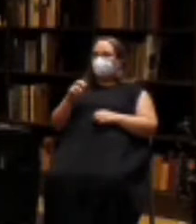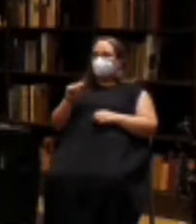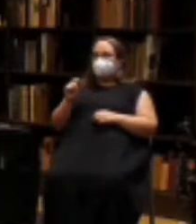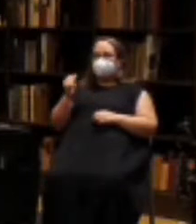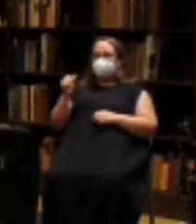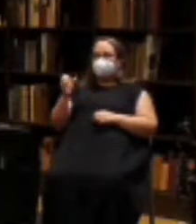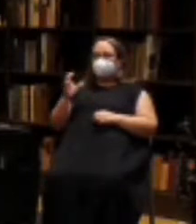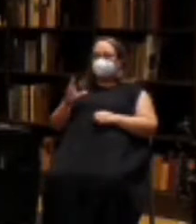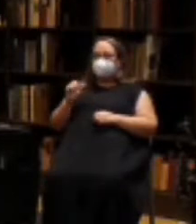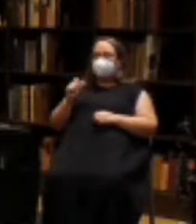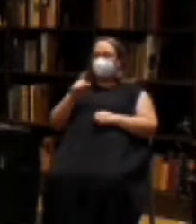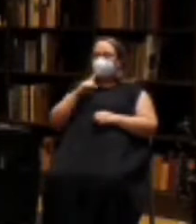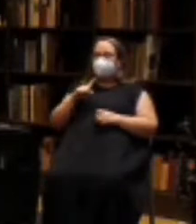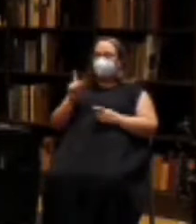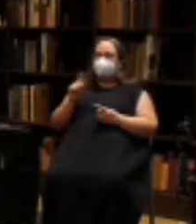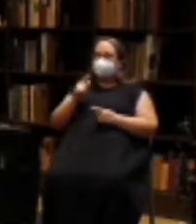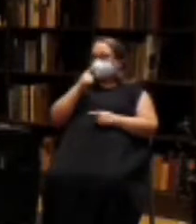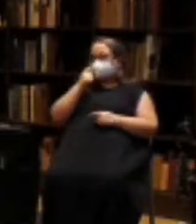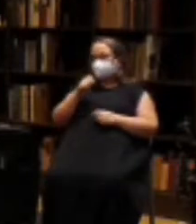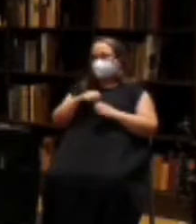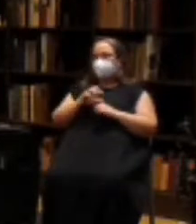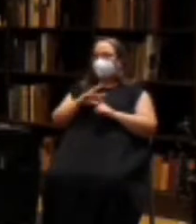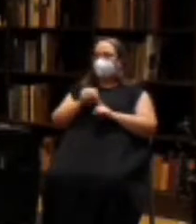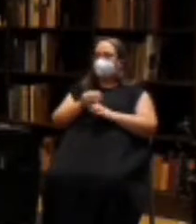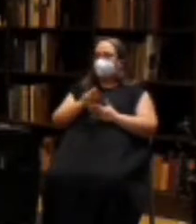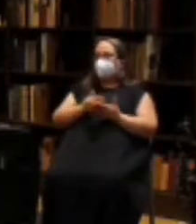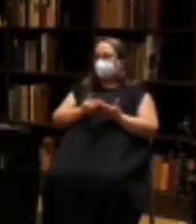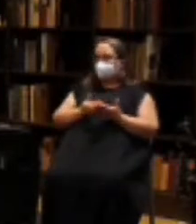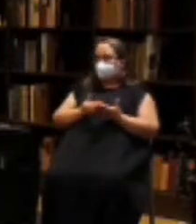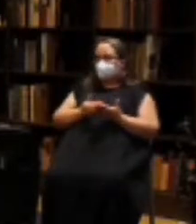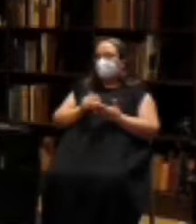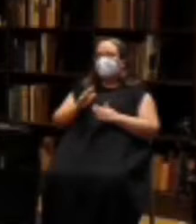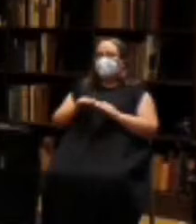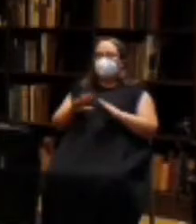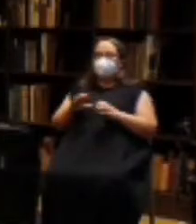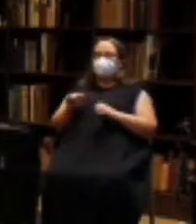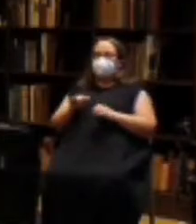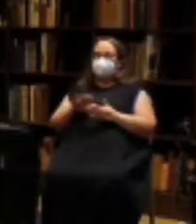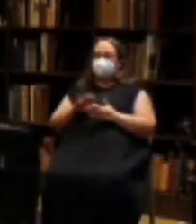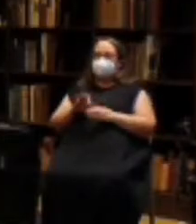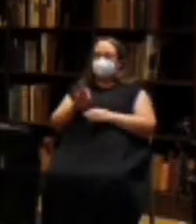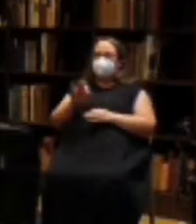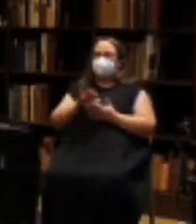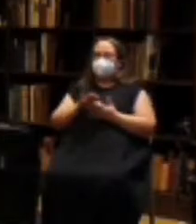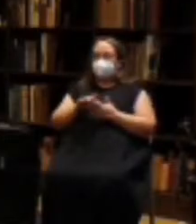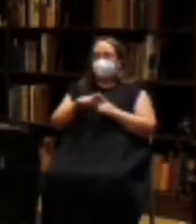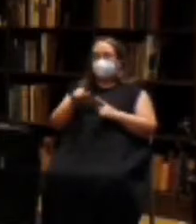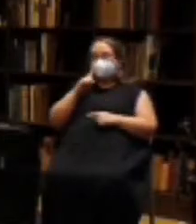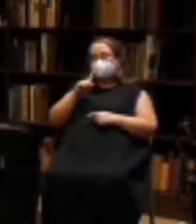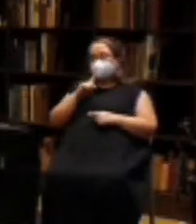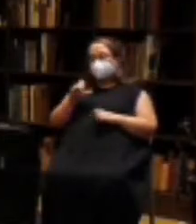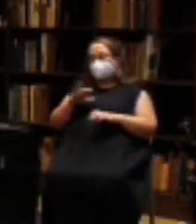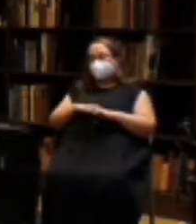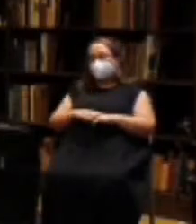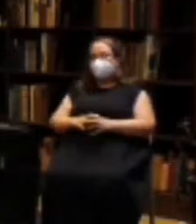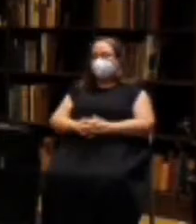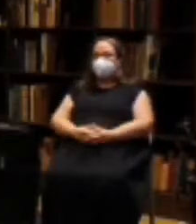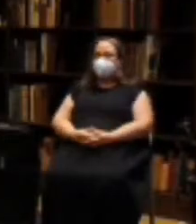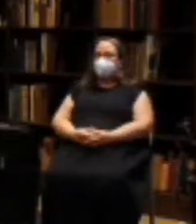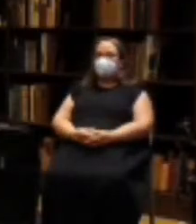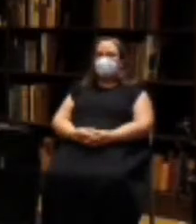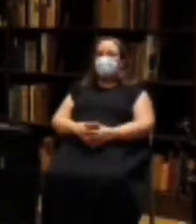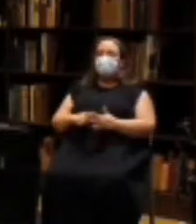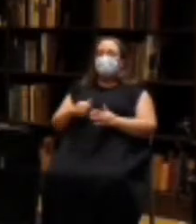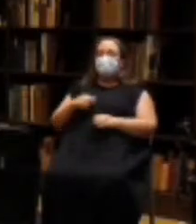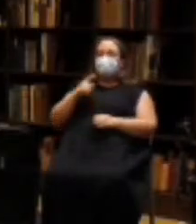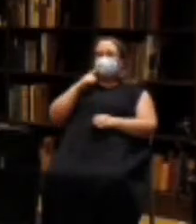revolutionaries, they were less interested in the sort of cultural aspects than a group like the Soul School. But for sure, they overlapped. What I think